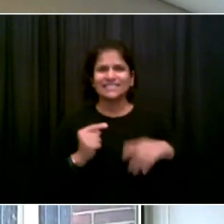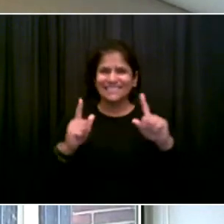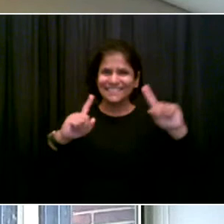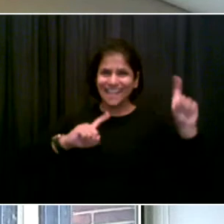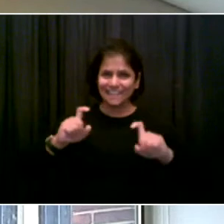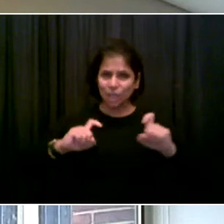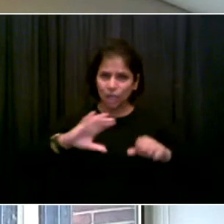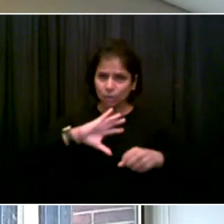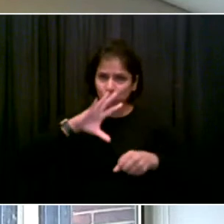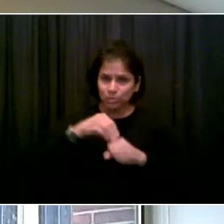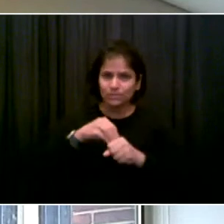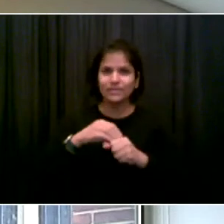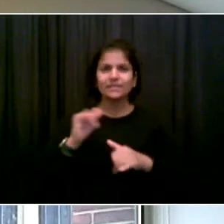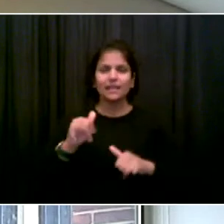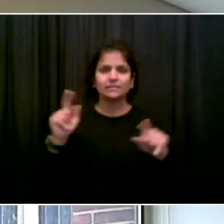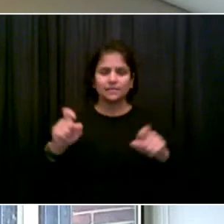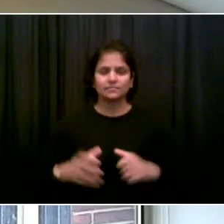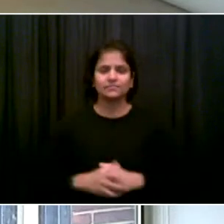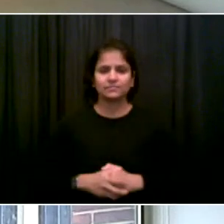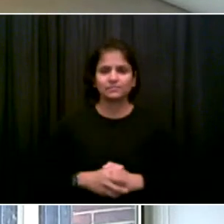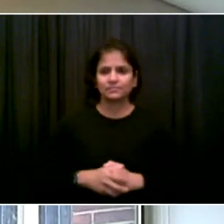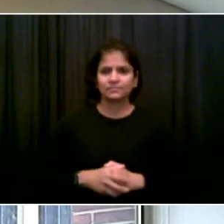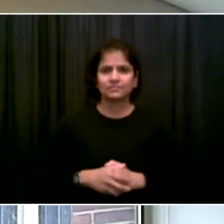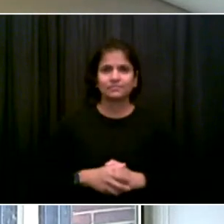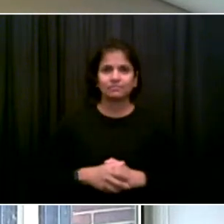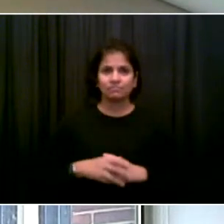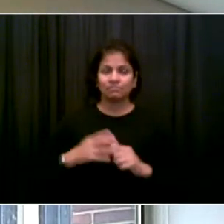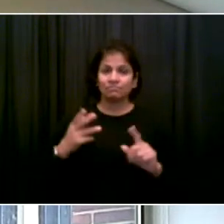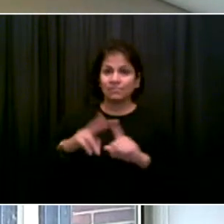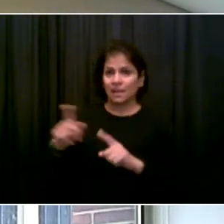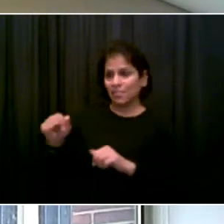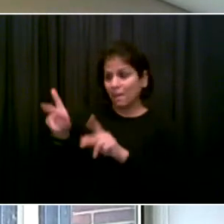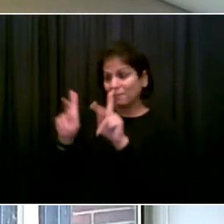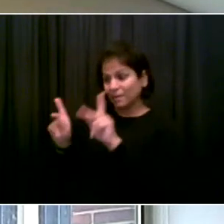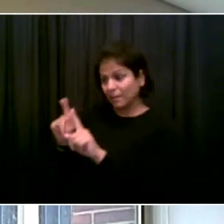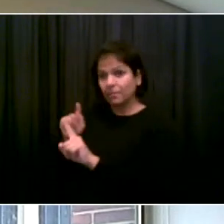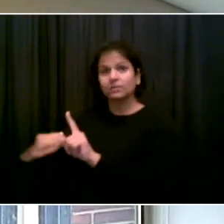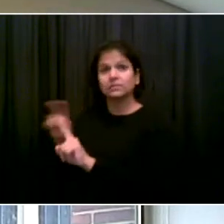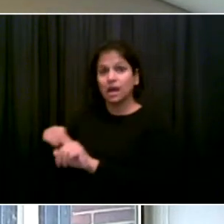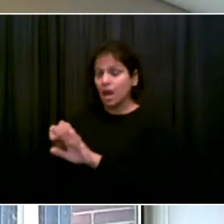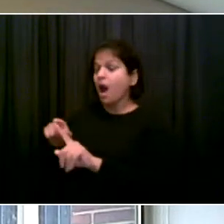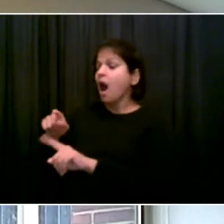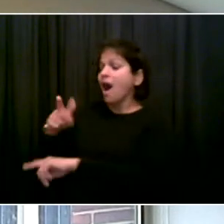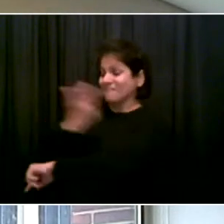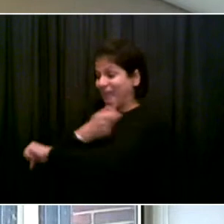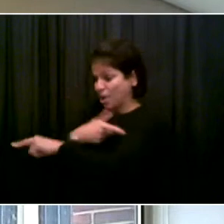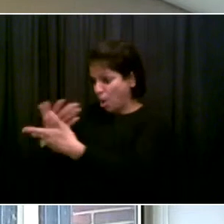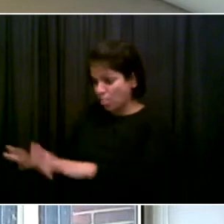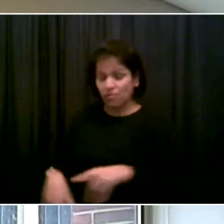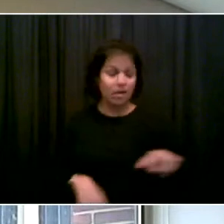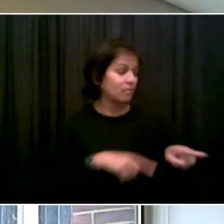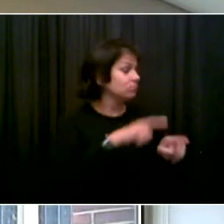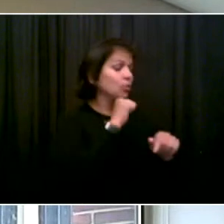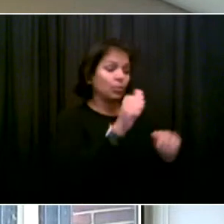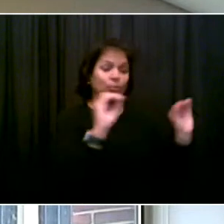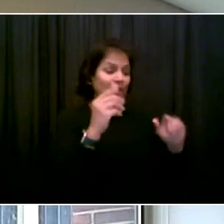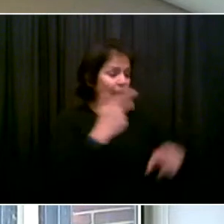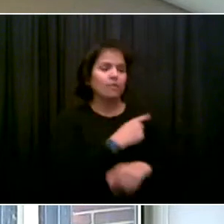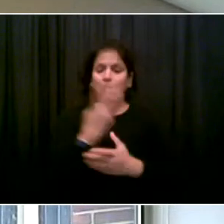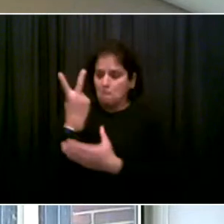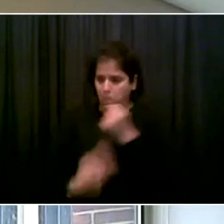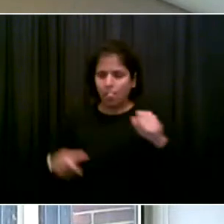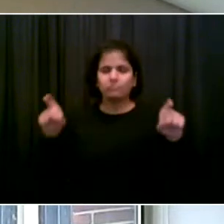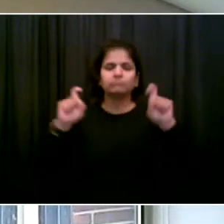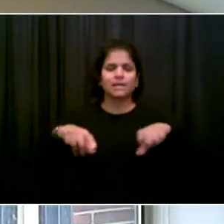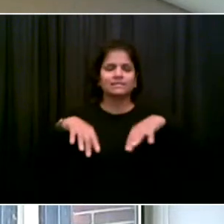And today, on many days, more than 100,000 people are getting tested on a given day. That includes vaccinated and